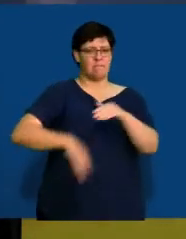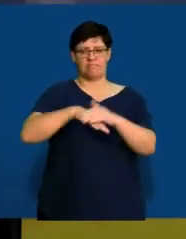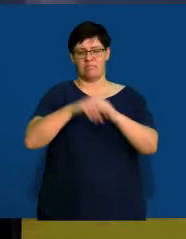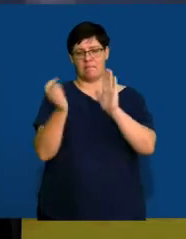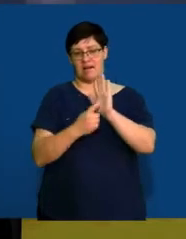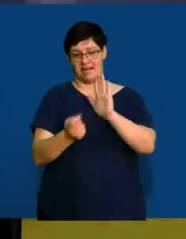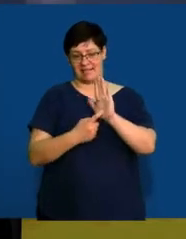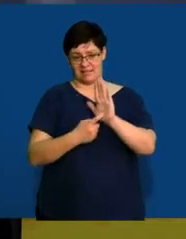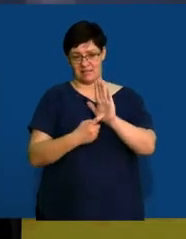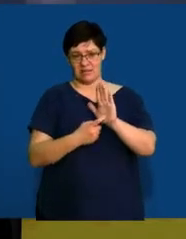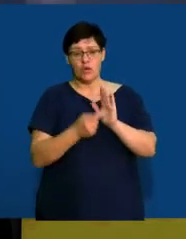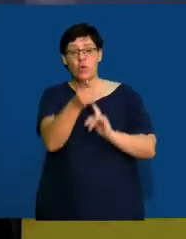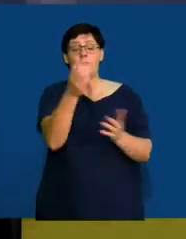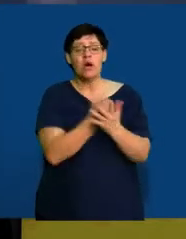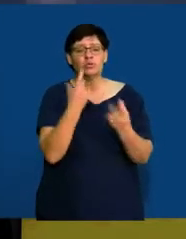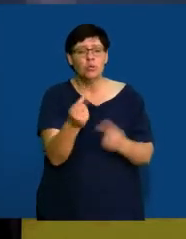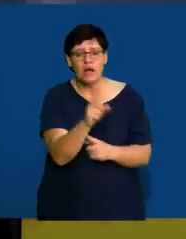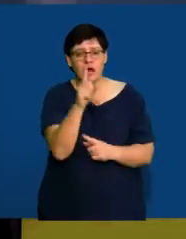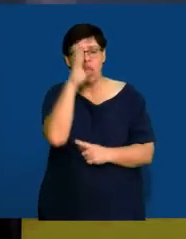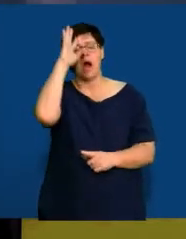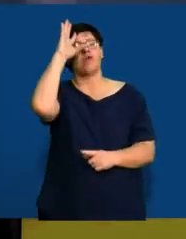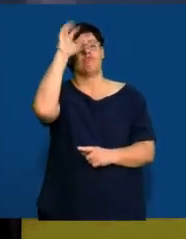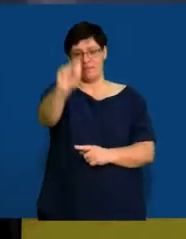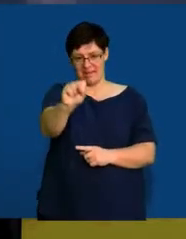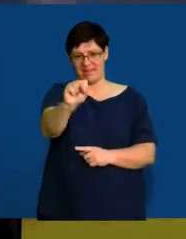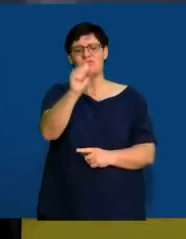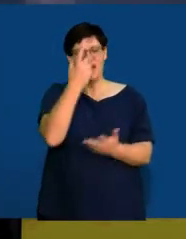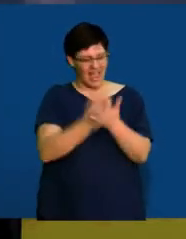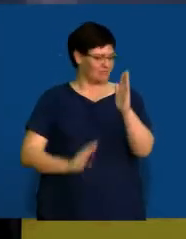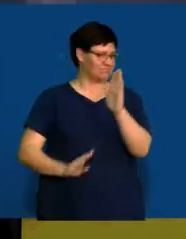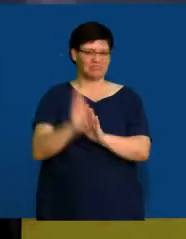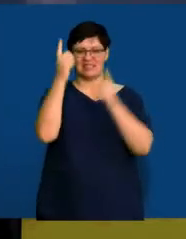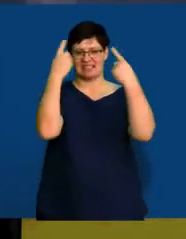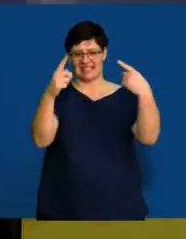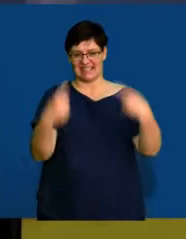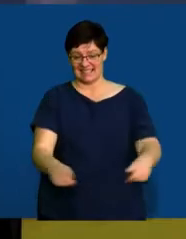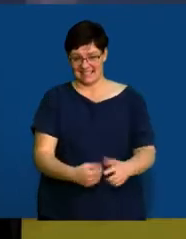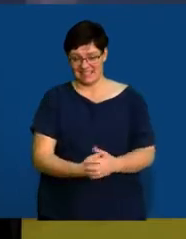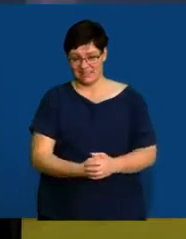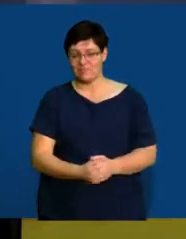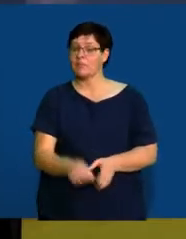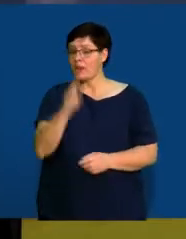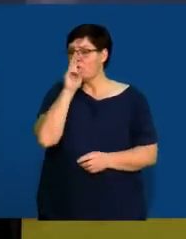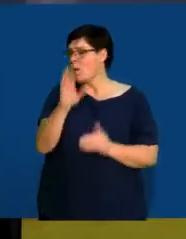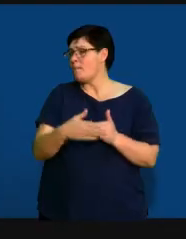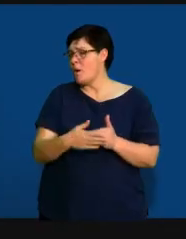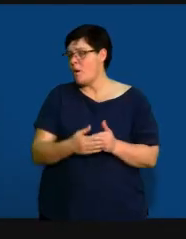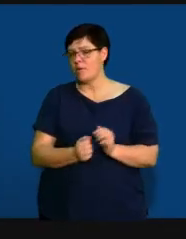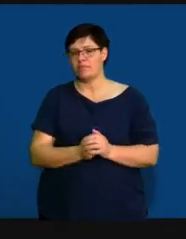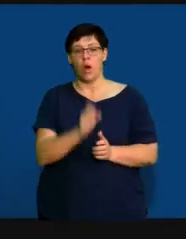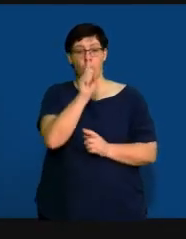you have to do is remember, and you're on your way to success. Let's look further. So, we look